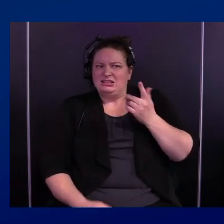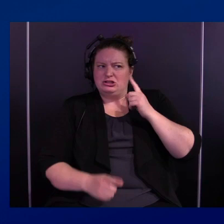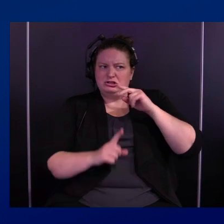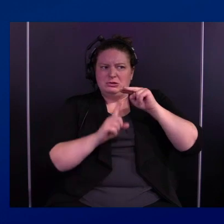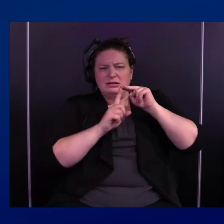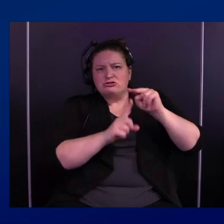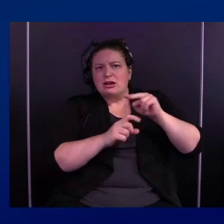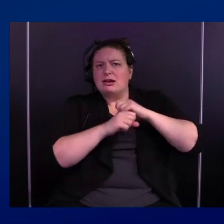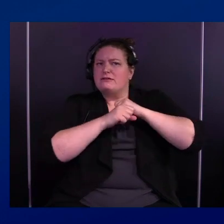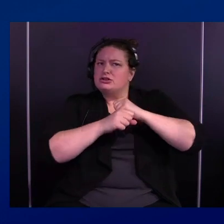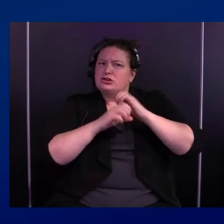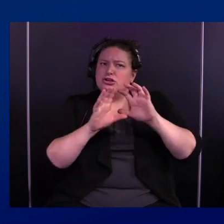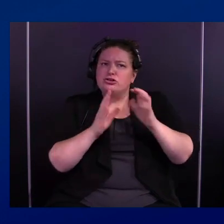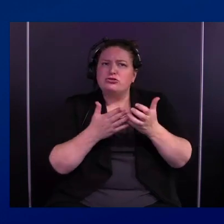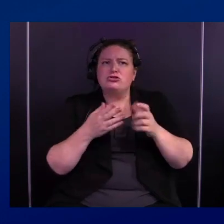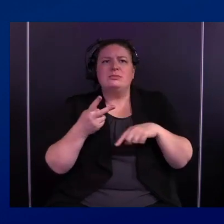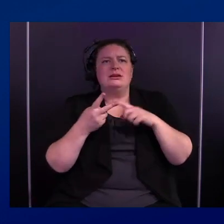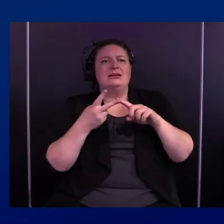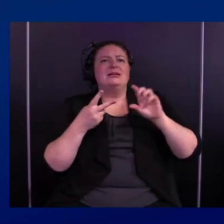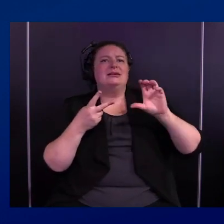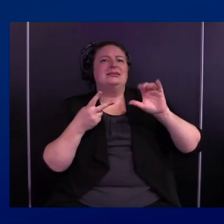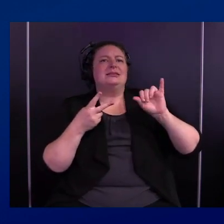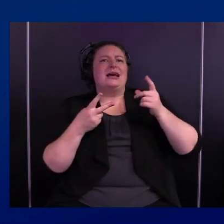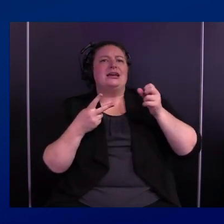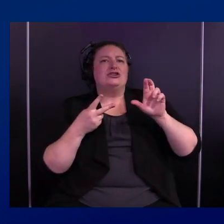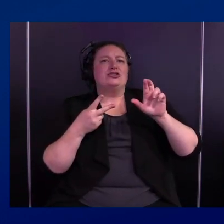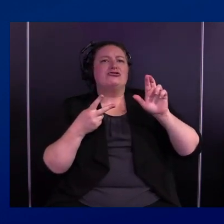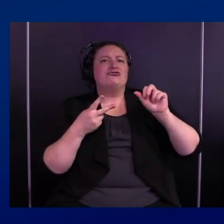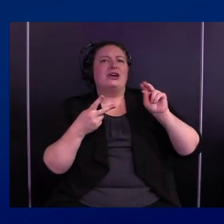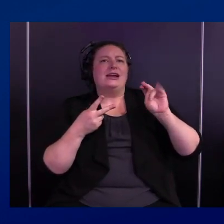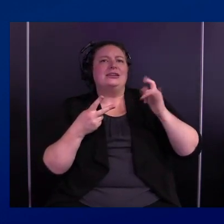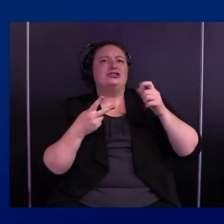security groups, CIDR ranges, a whole bunch of